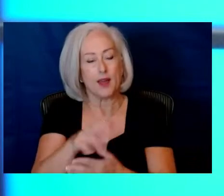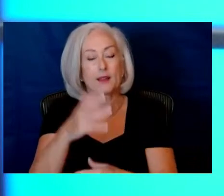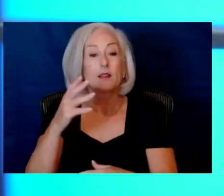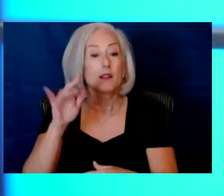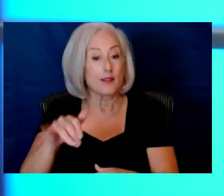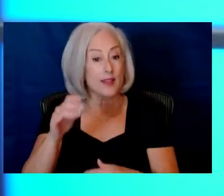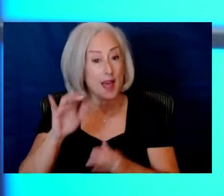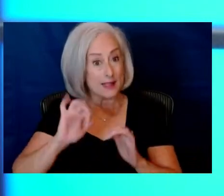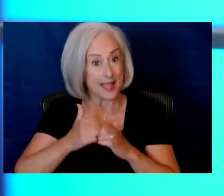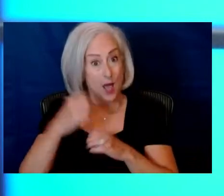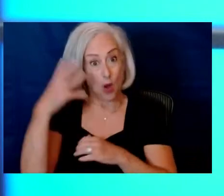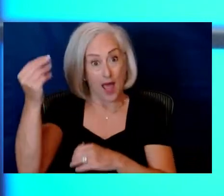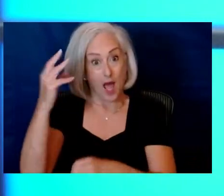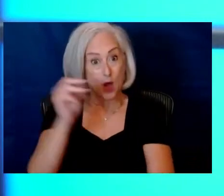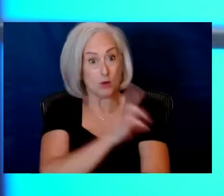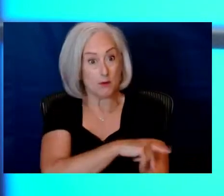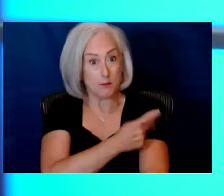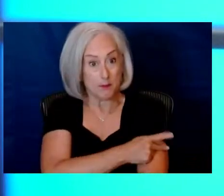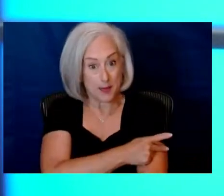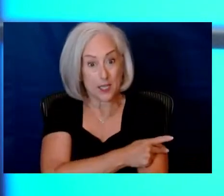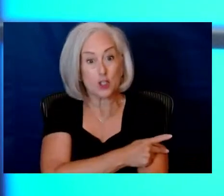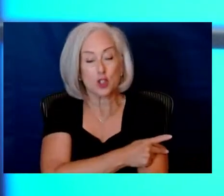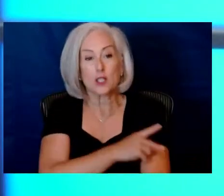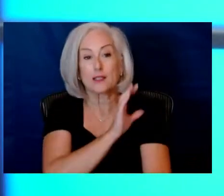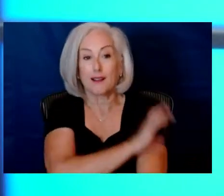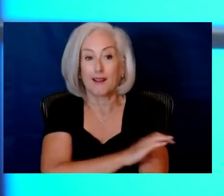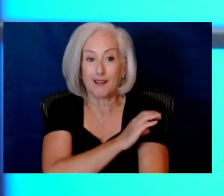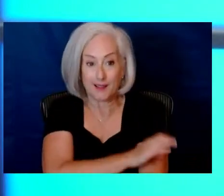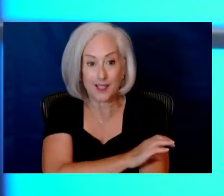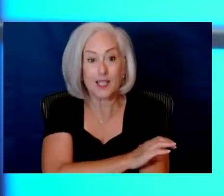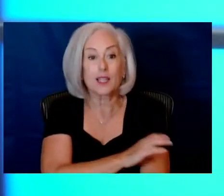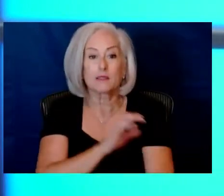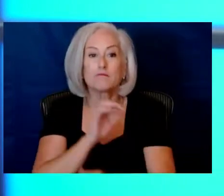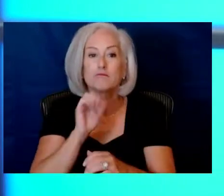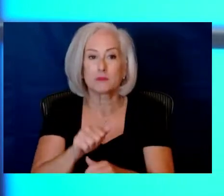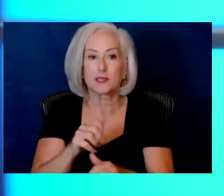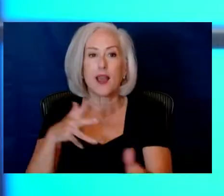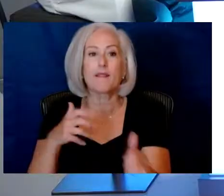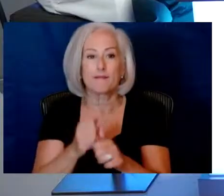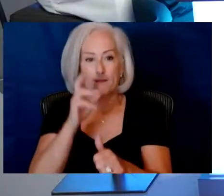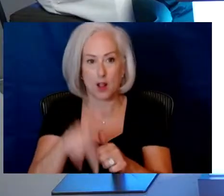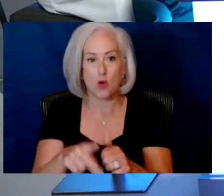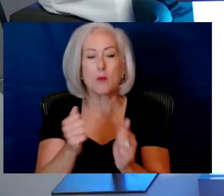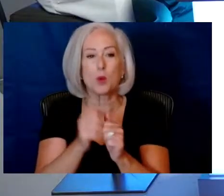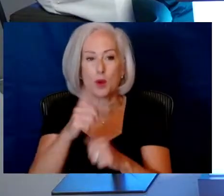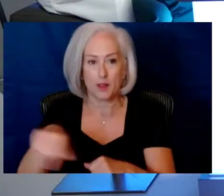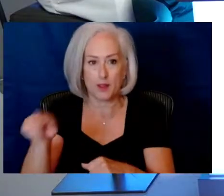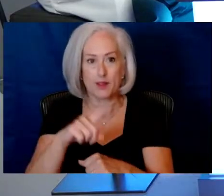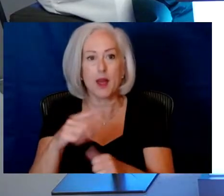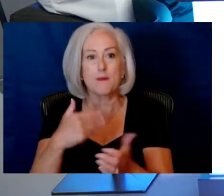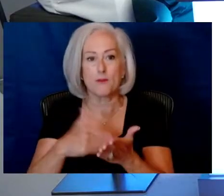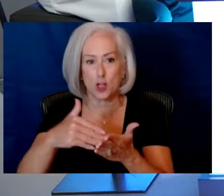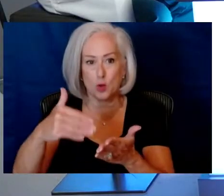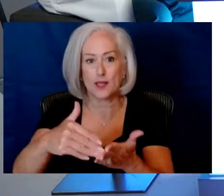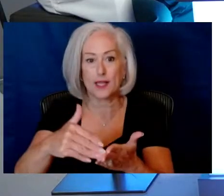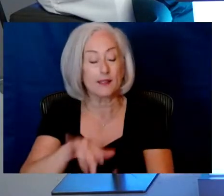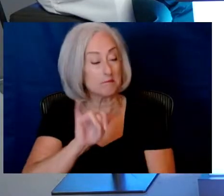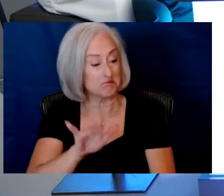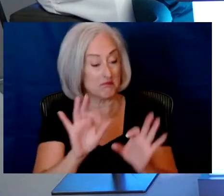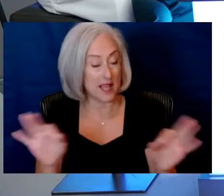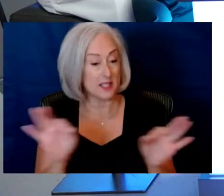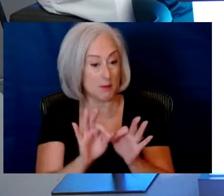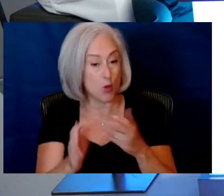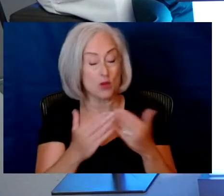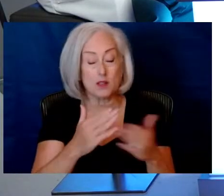is a huge resource to us, that our patients are able to follow up frequently down there. That's very important, especially whether it's sunburn